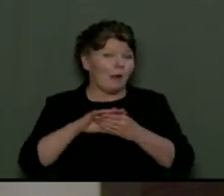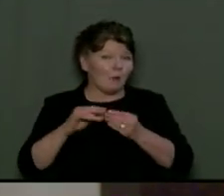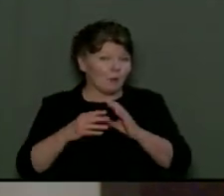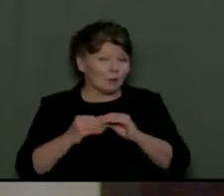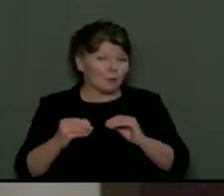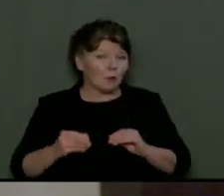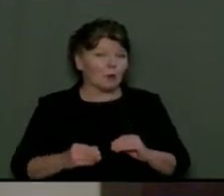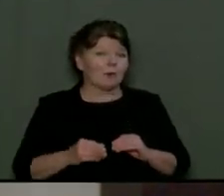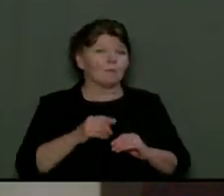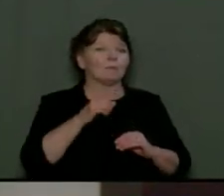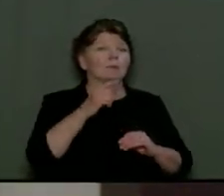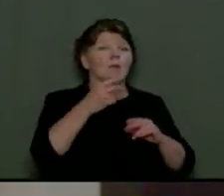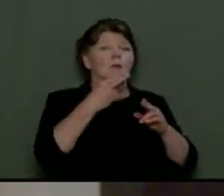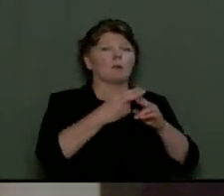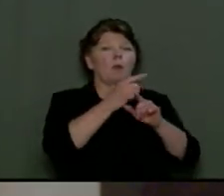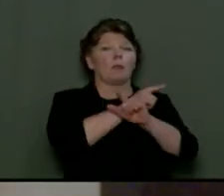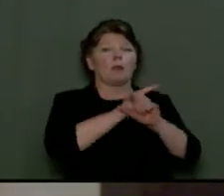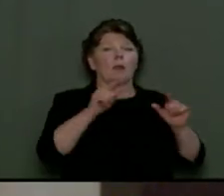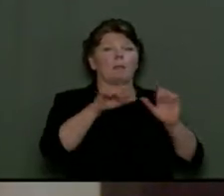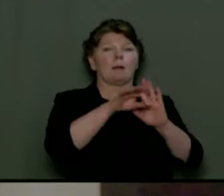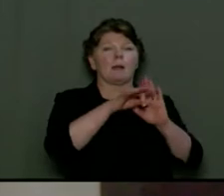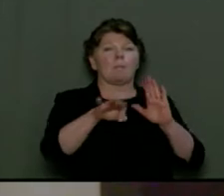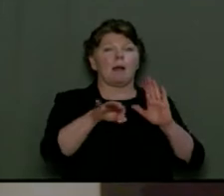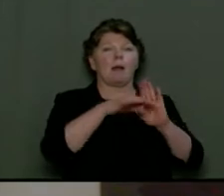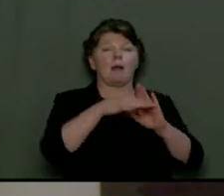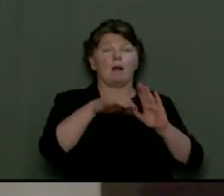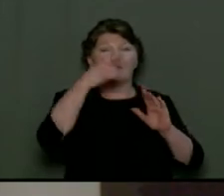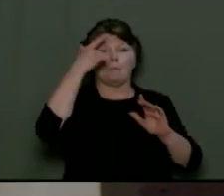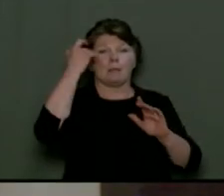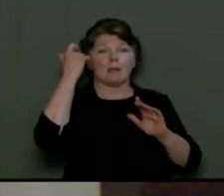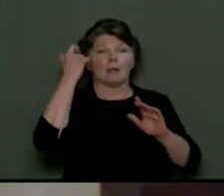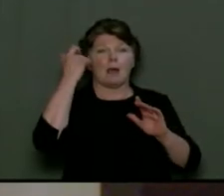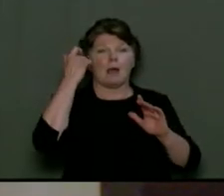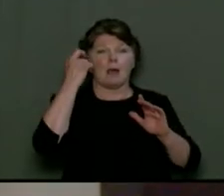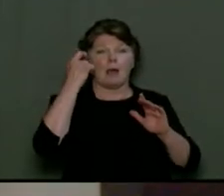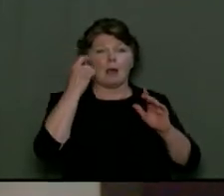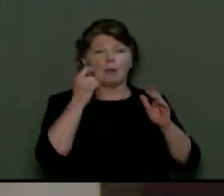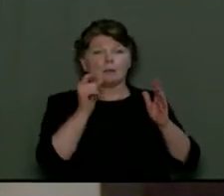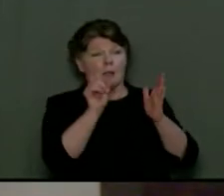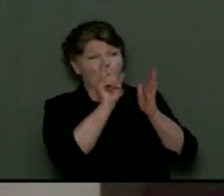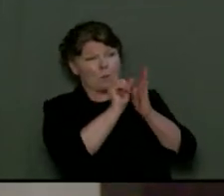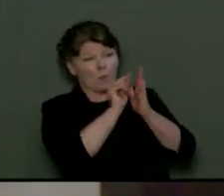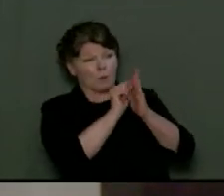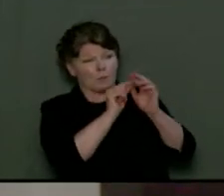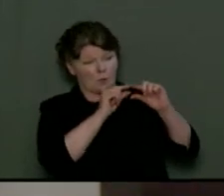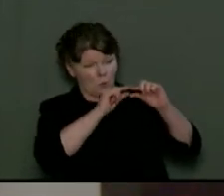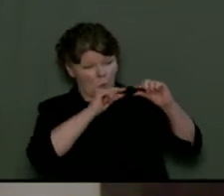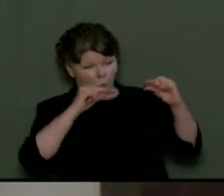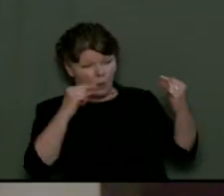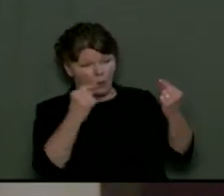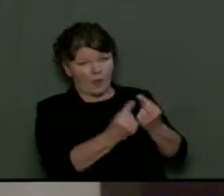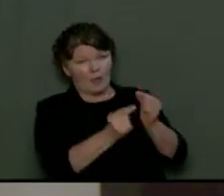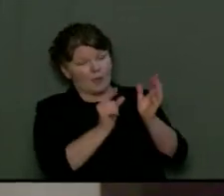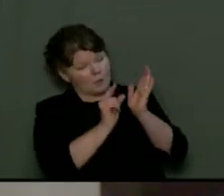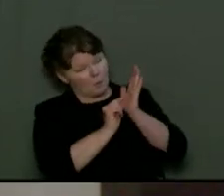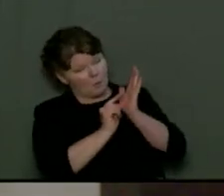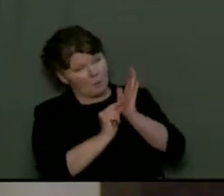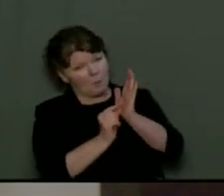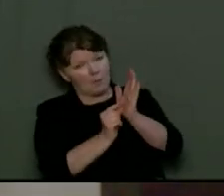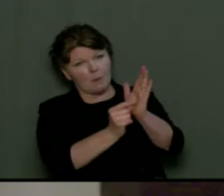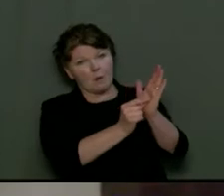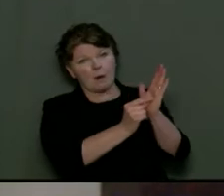also called the Liberty Bell because inscribed on the edge of the Liberty